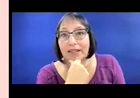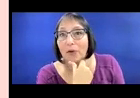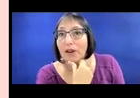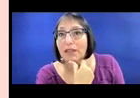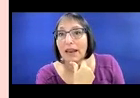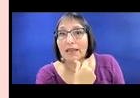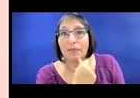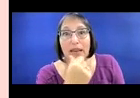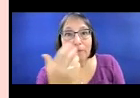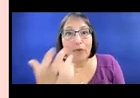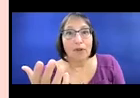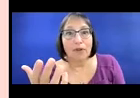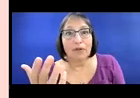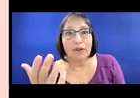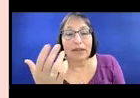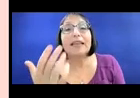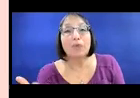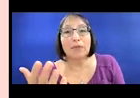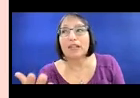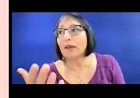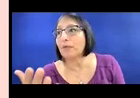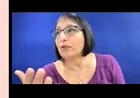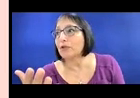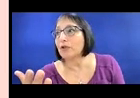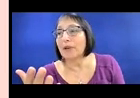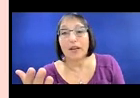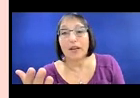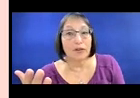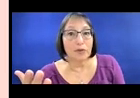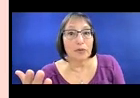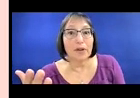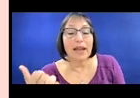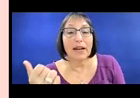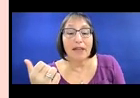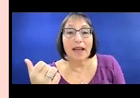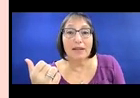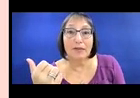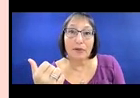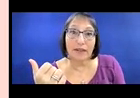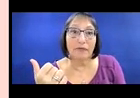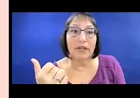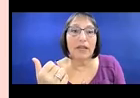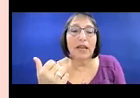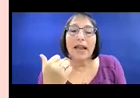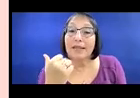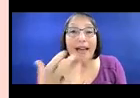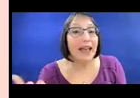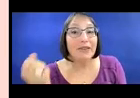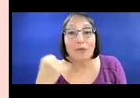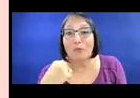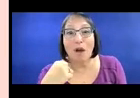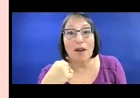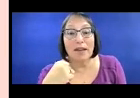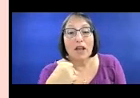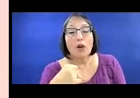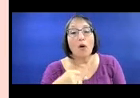necessary that has been able, that has enabled me to be able to do what we need to do in class and do it effectively is ask, ask,